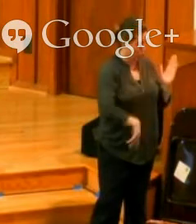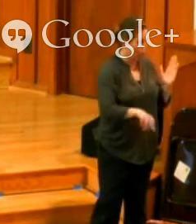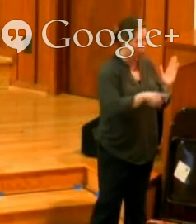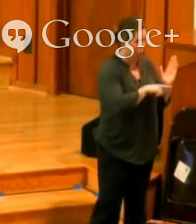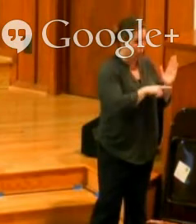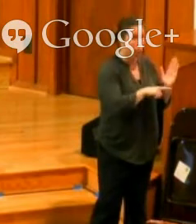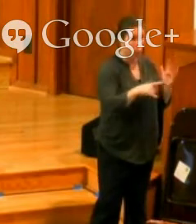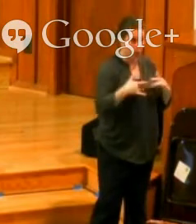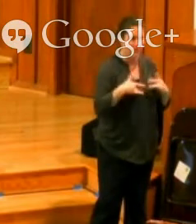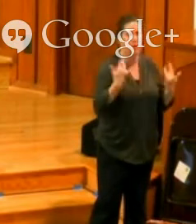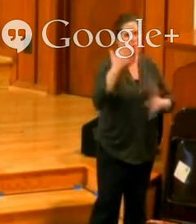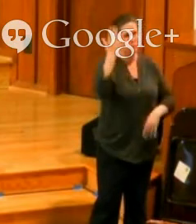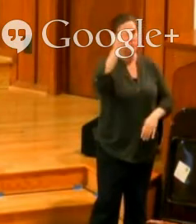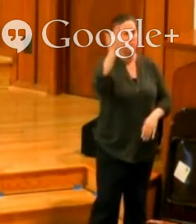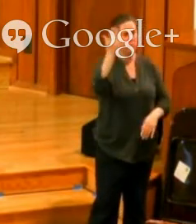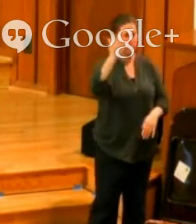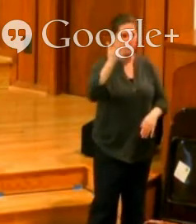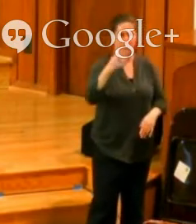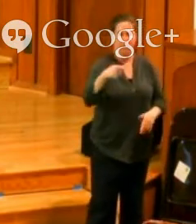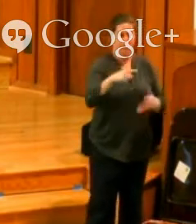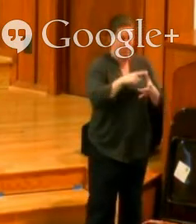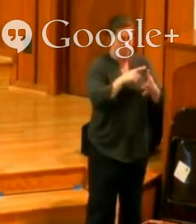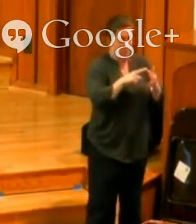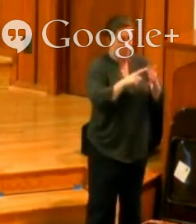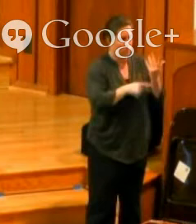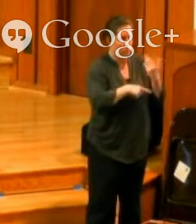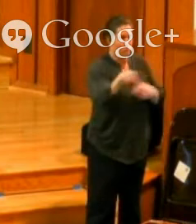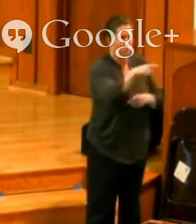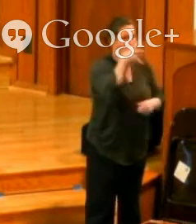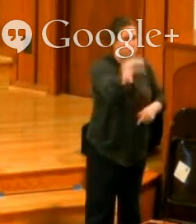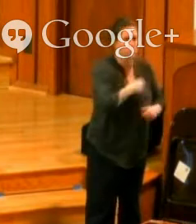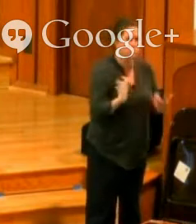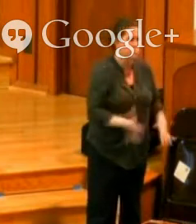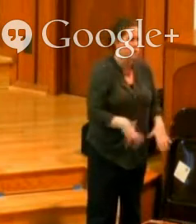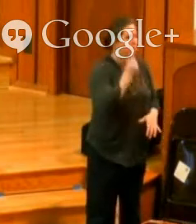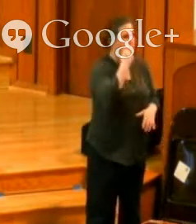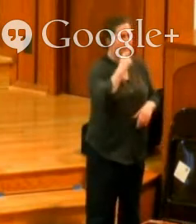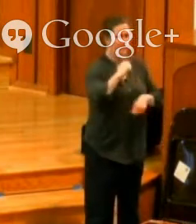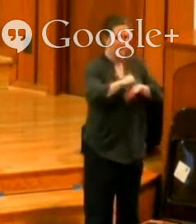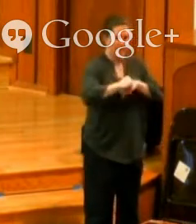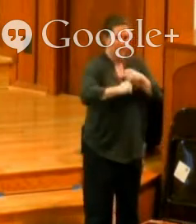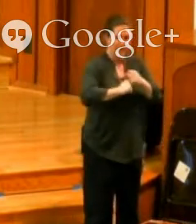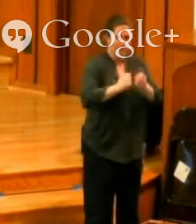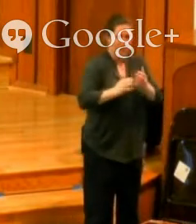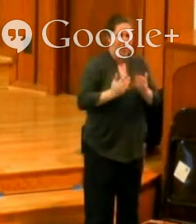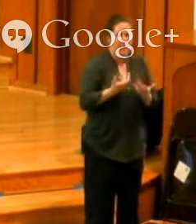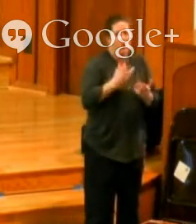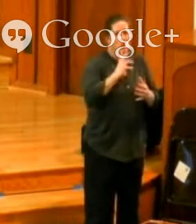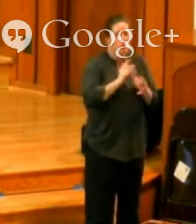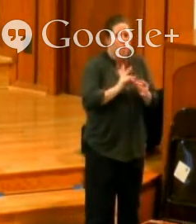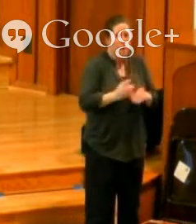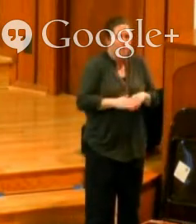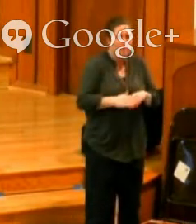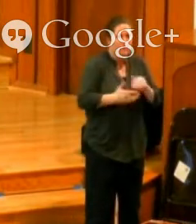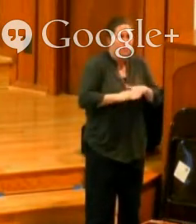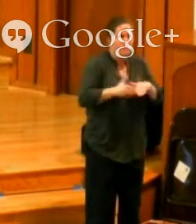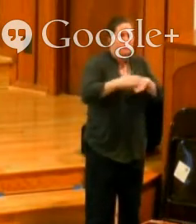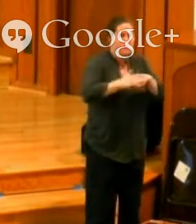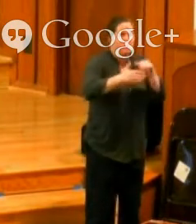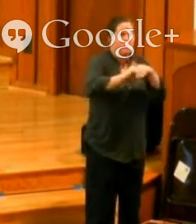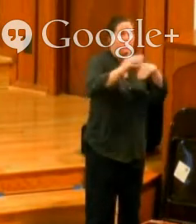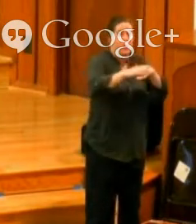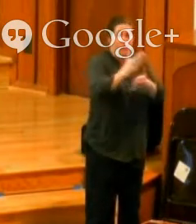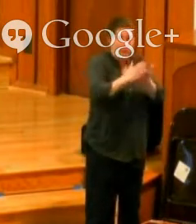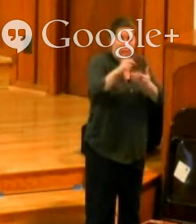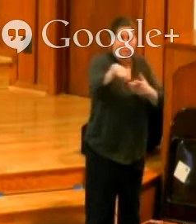exciting, an exciting presentation. We don't want to miss these things. And these are the foundations that we've been laying. But I have good news. Some of you are enjoying it so